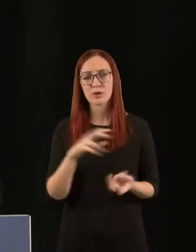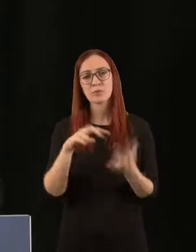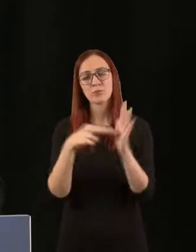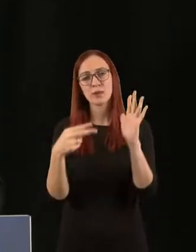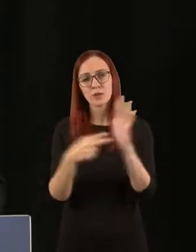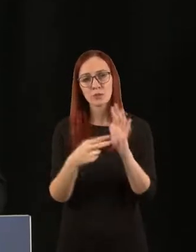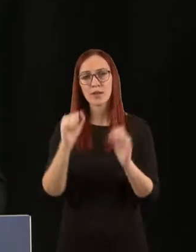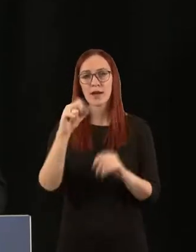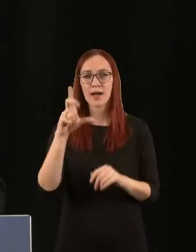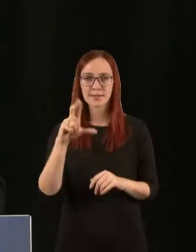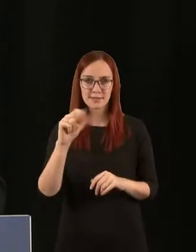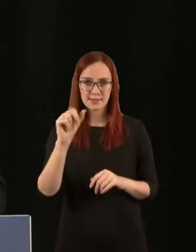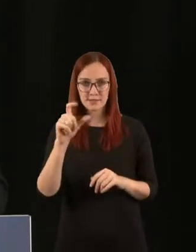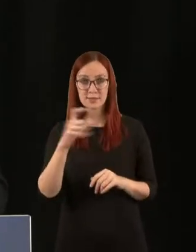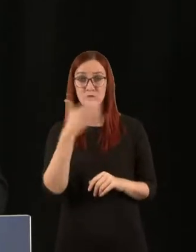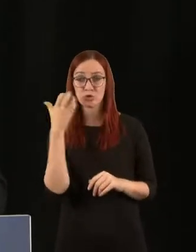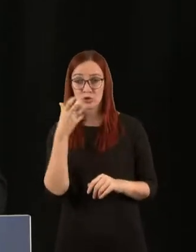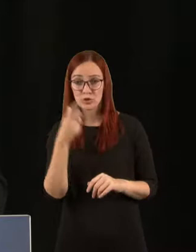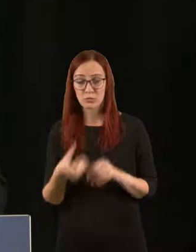the use of coal.